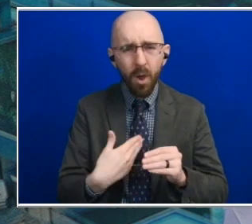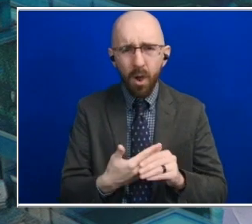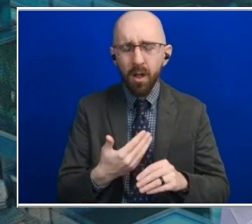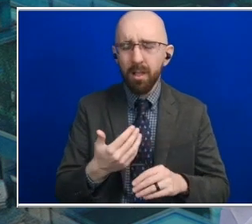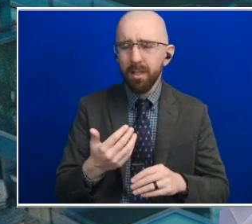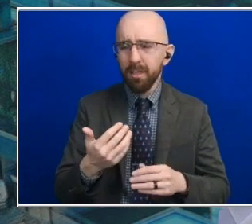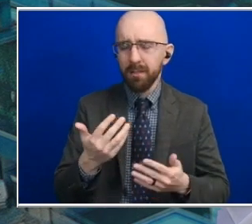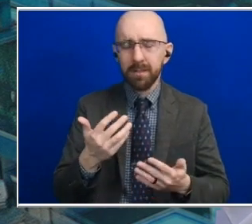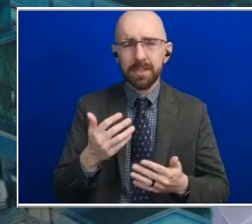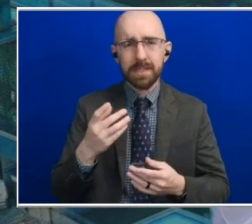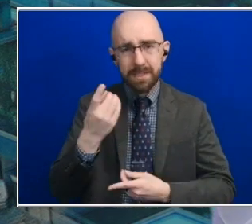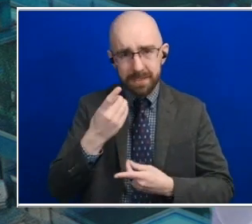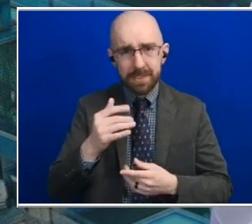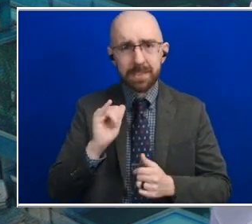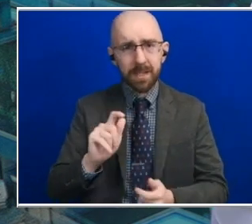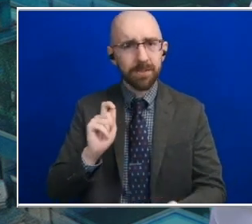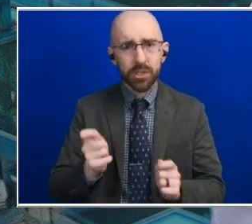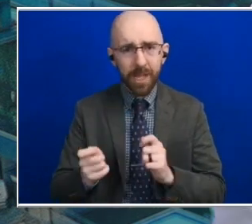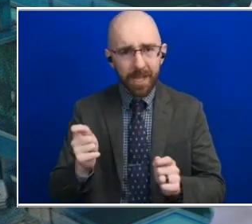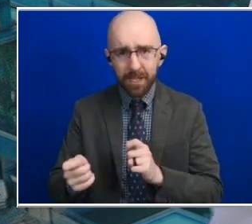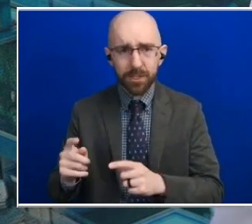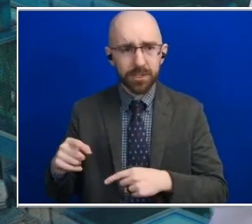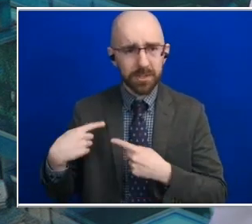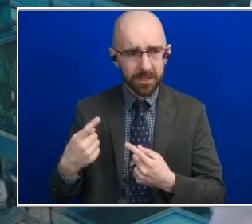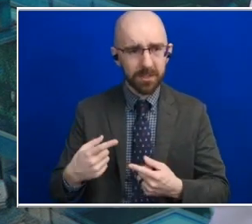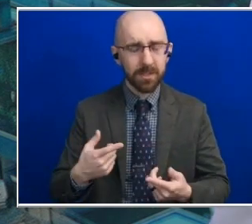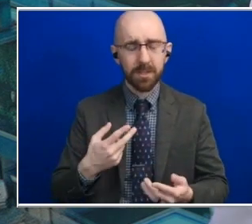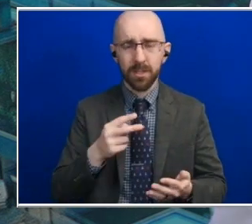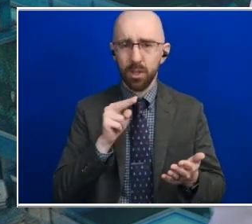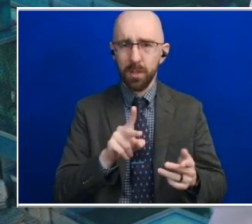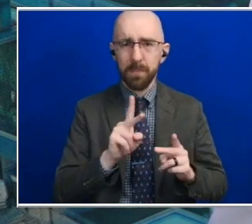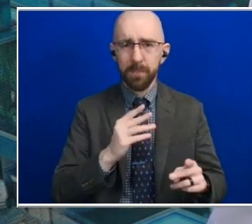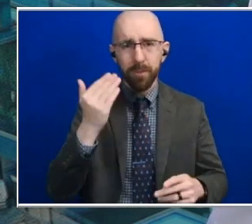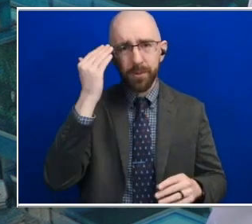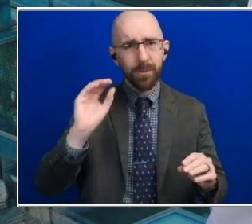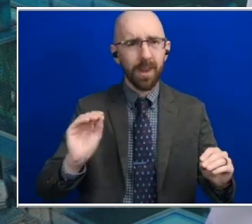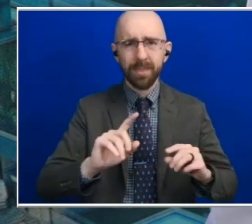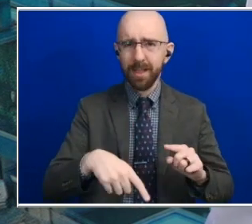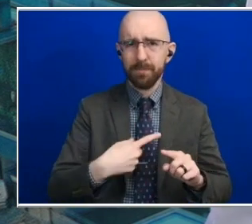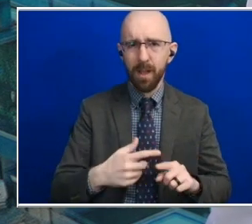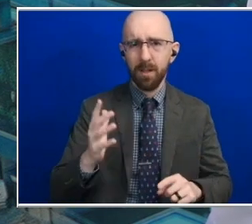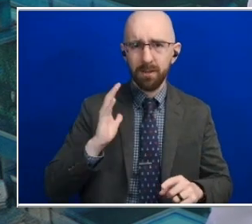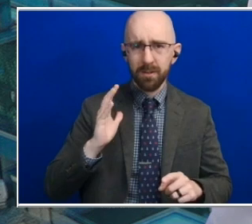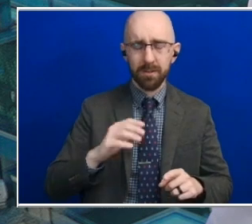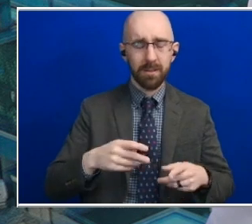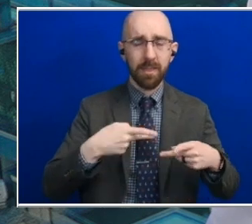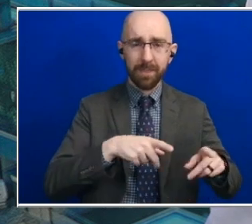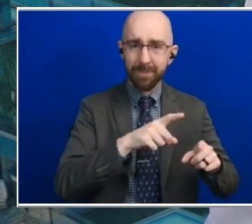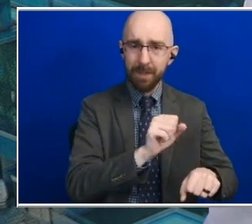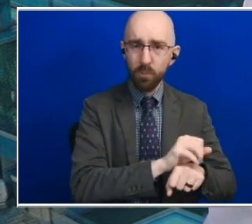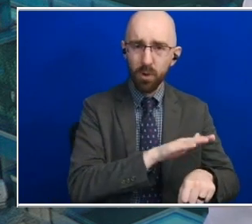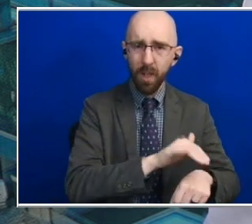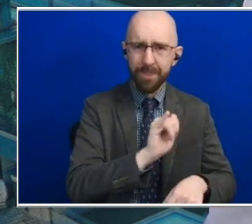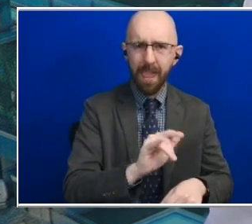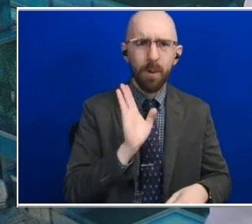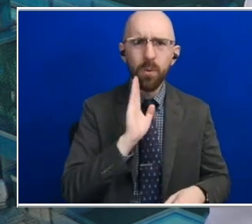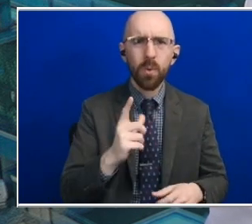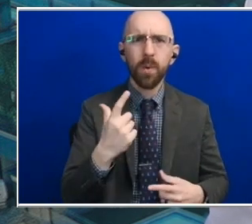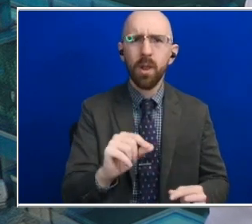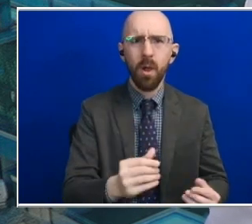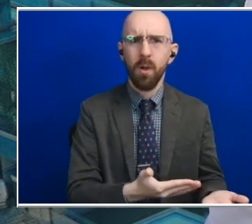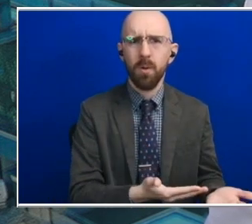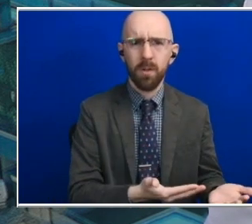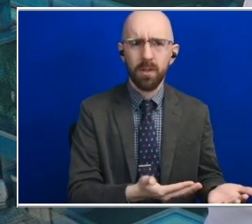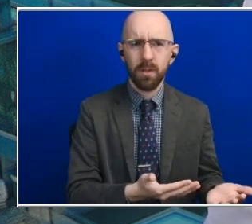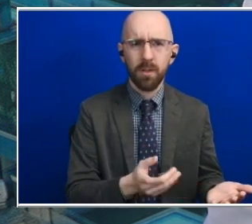changed. And if we let the people who knew nothing about science work on that, where would we have gone? Where would we be